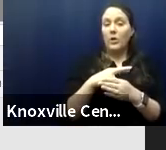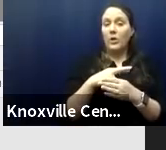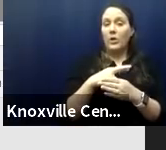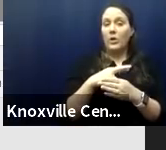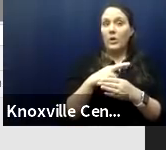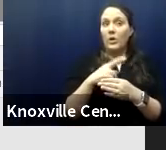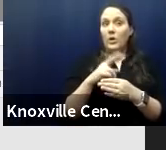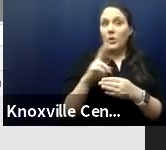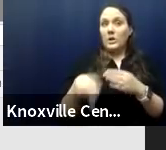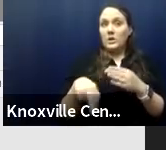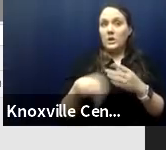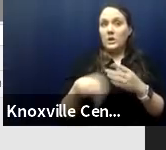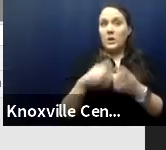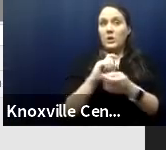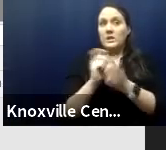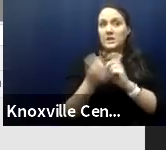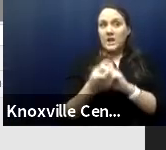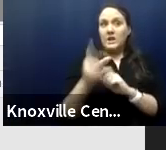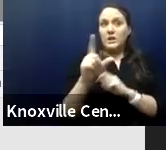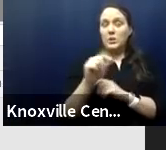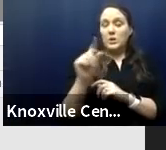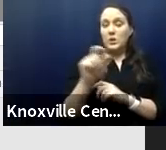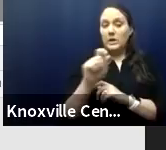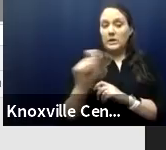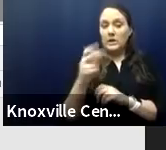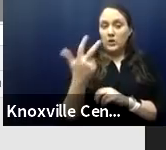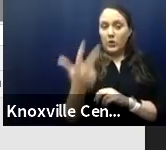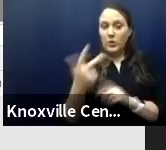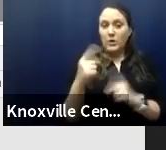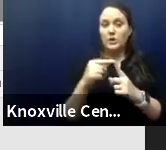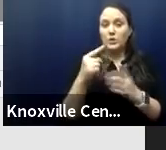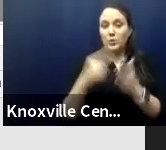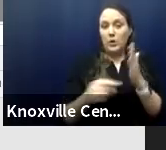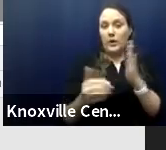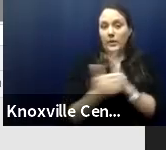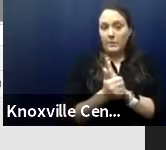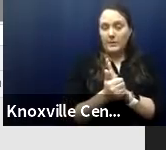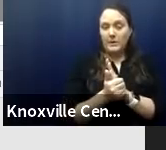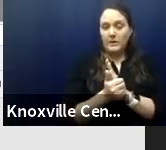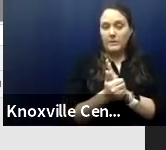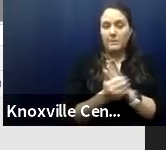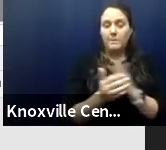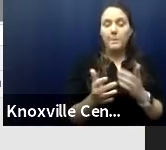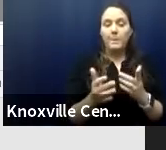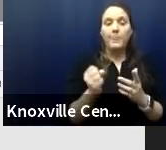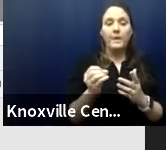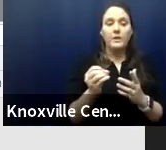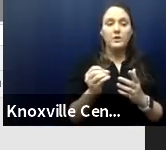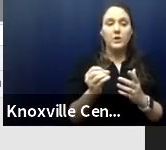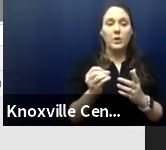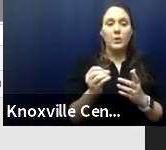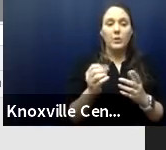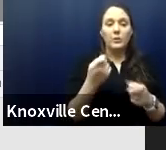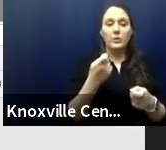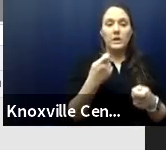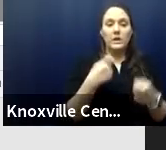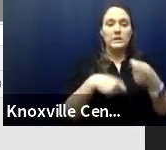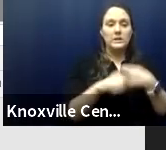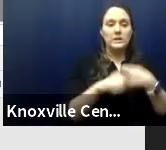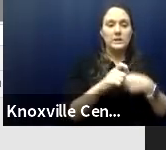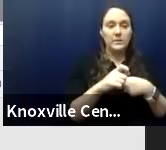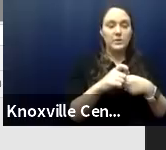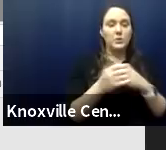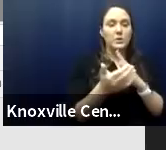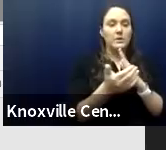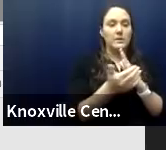alteration of 2020-3 to basically what the amendment is. So we're essentially substituting the